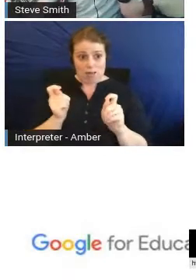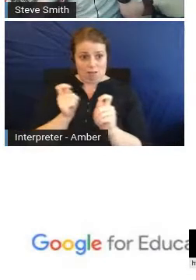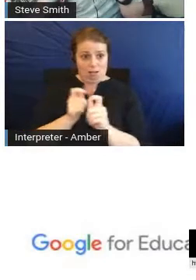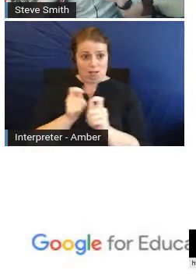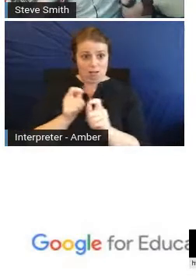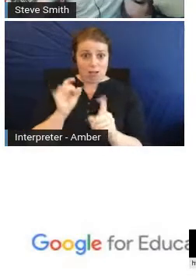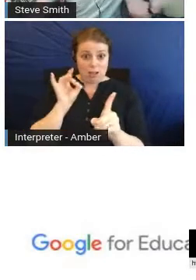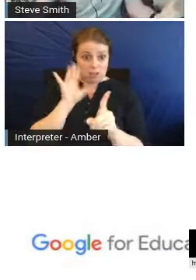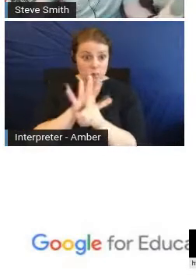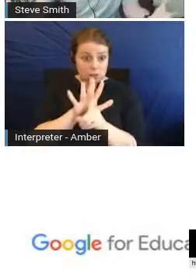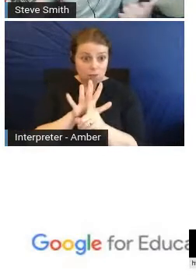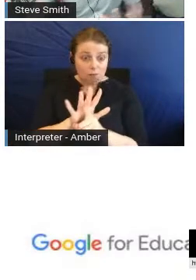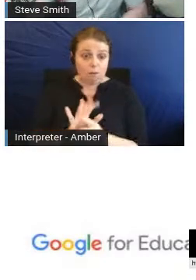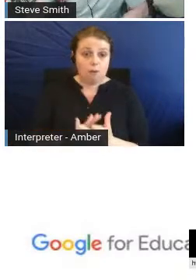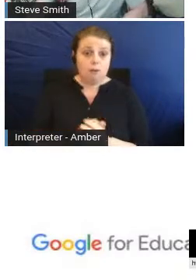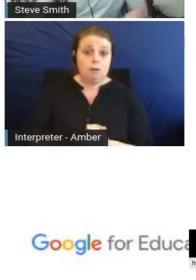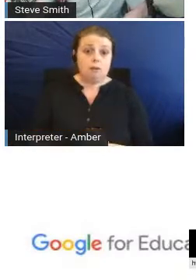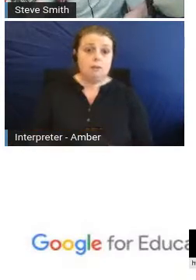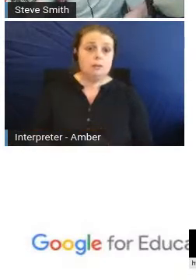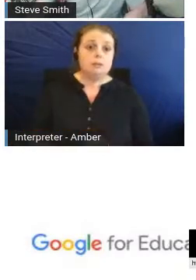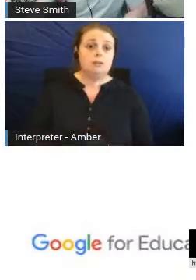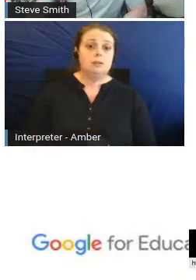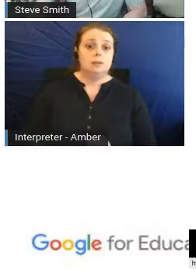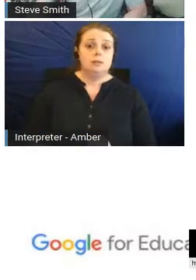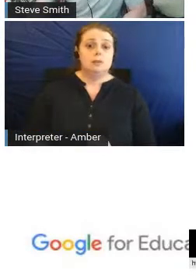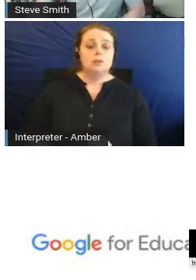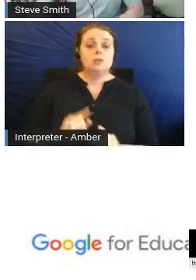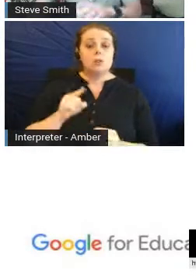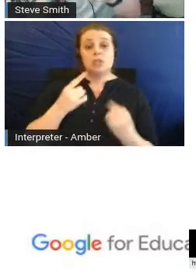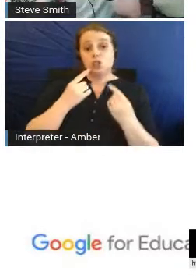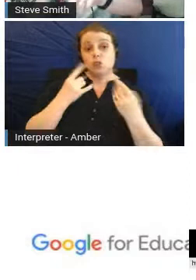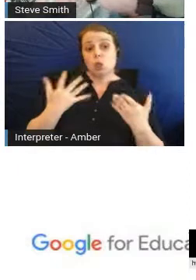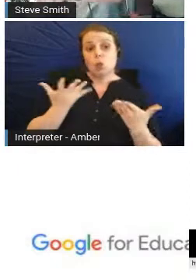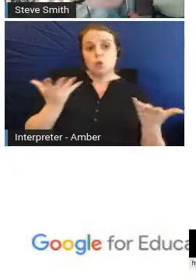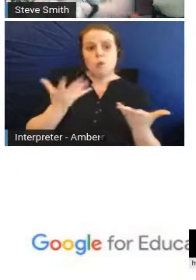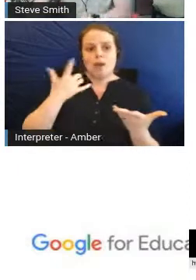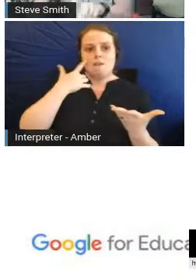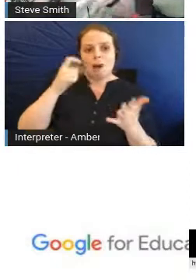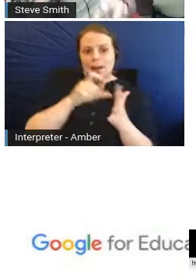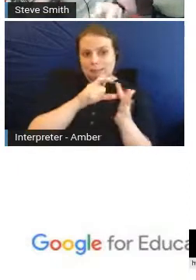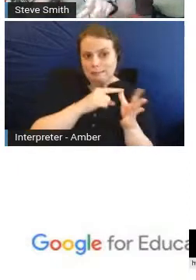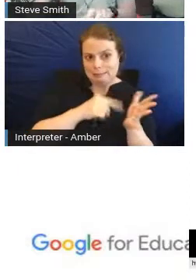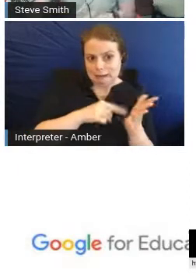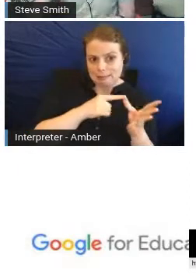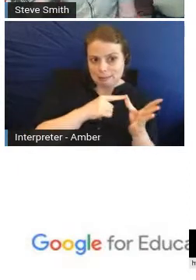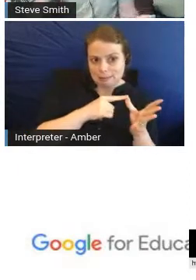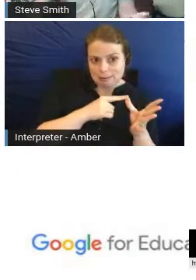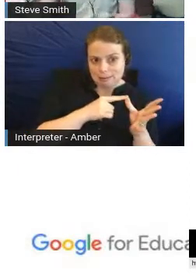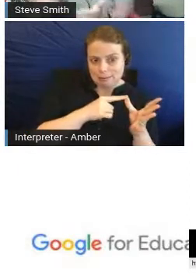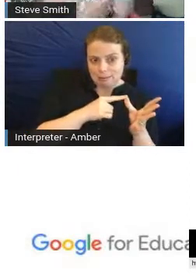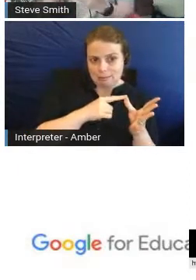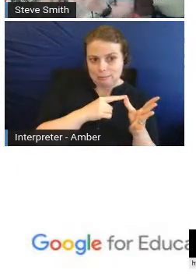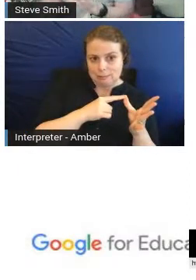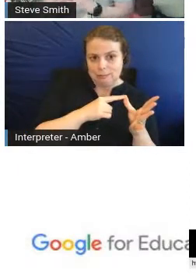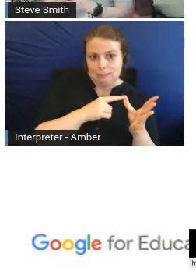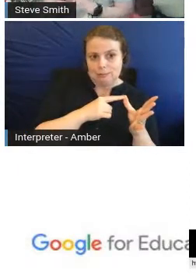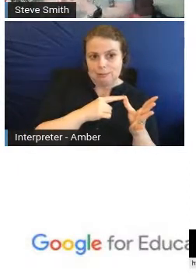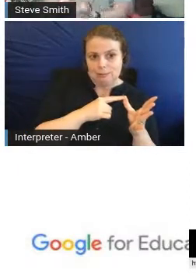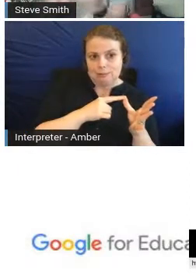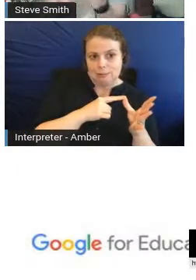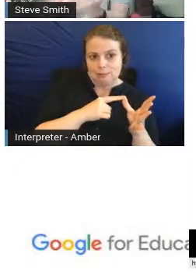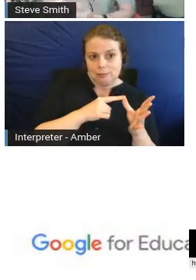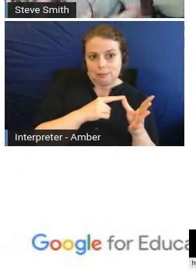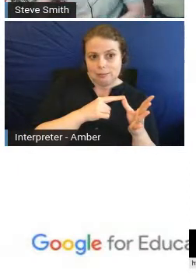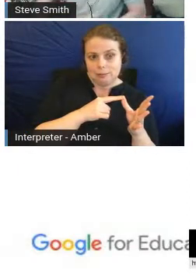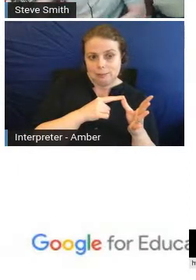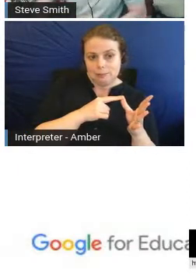each of these is pointing to a data set. And you just point it to your data set. As your data set updates,